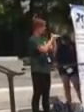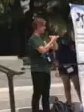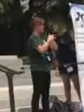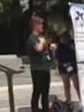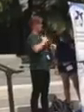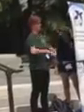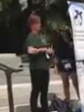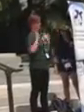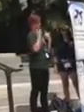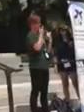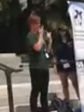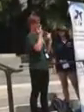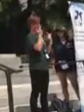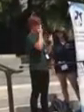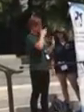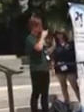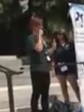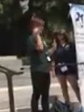for the better.